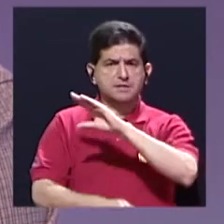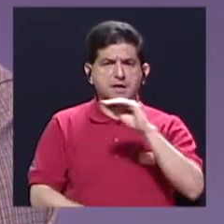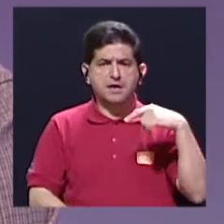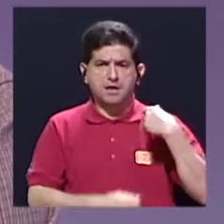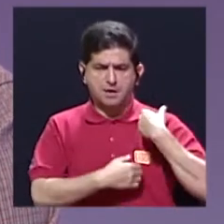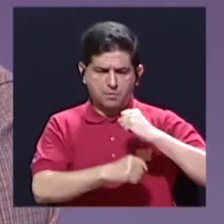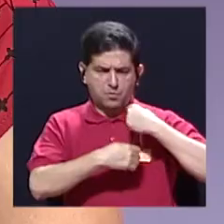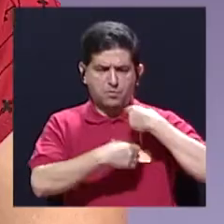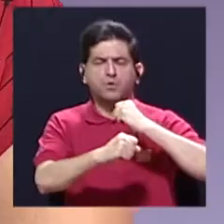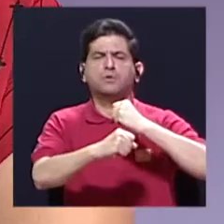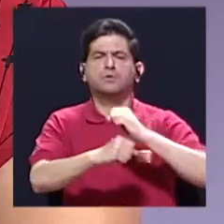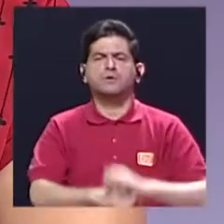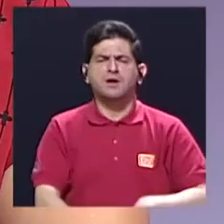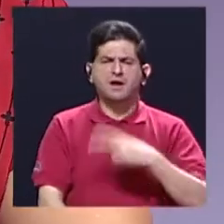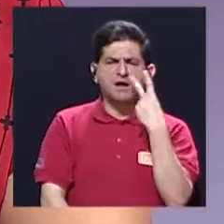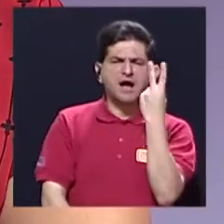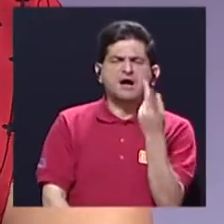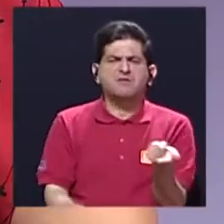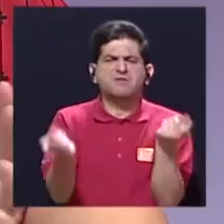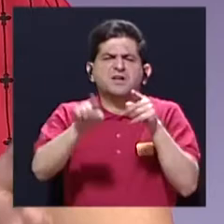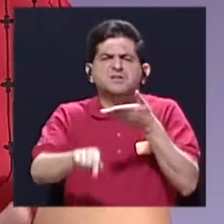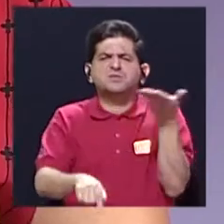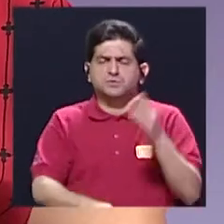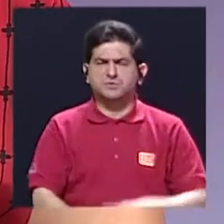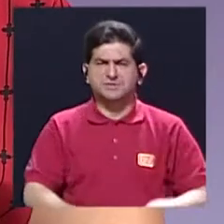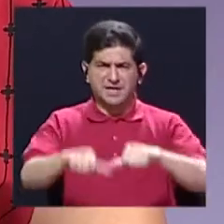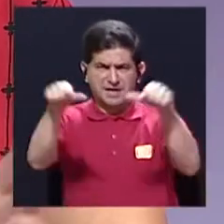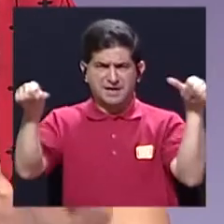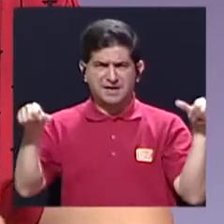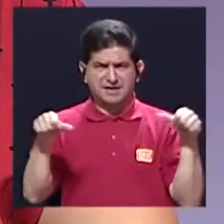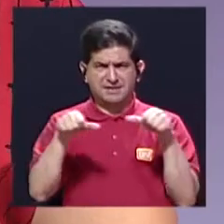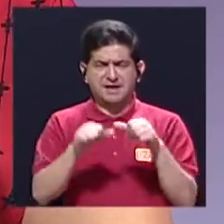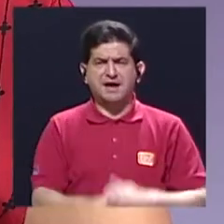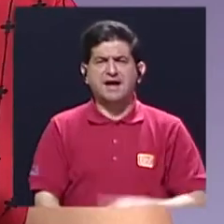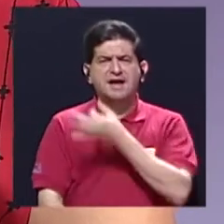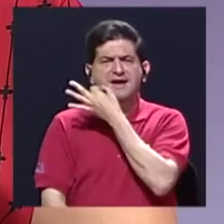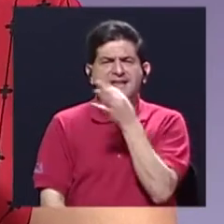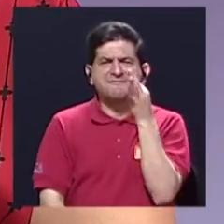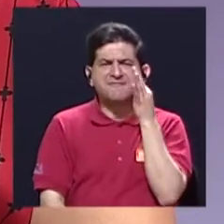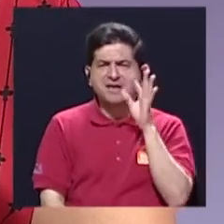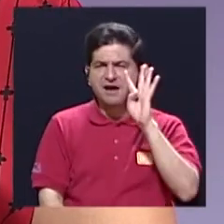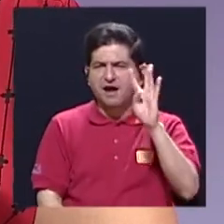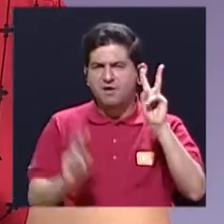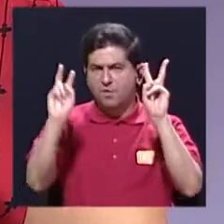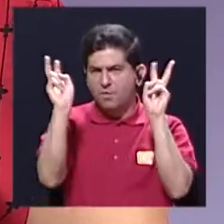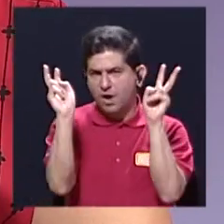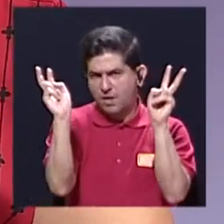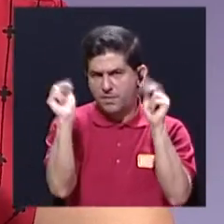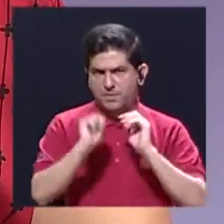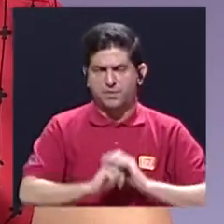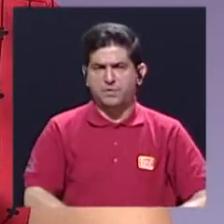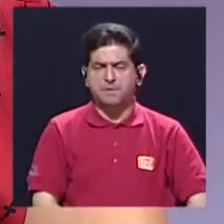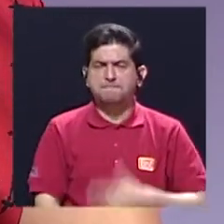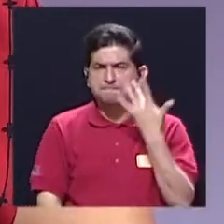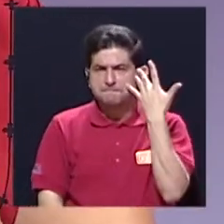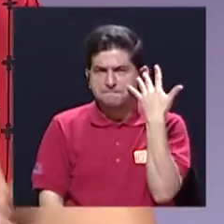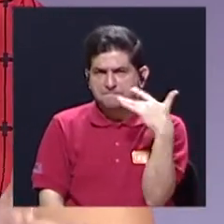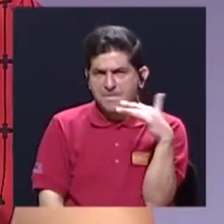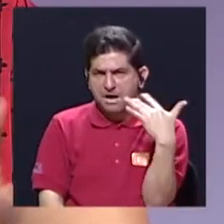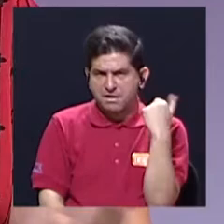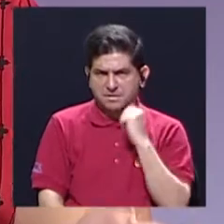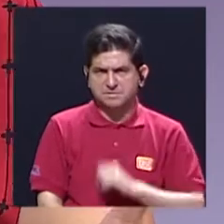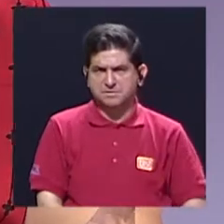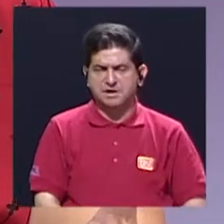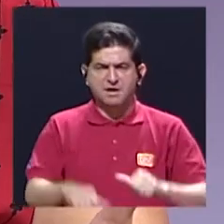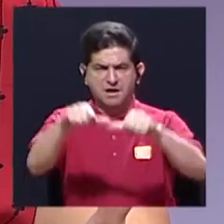municipality to see what is going on. There is a area called Finca 4, where apparently it